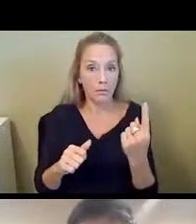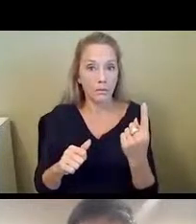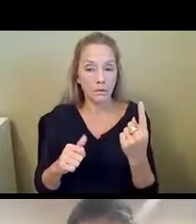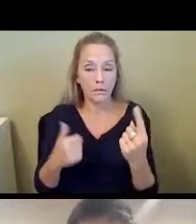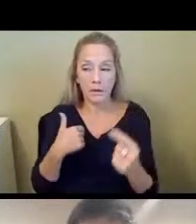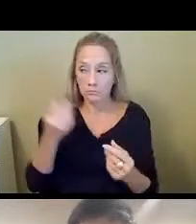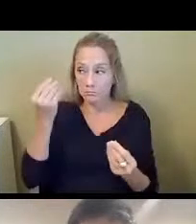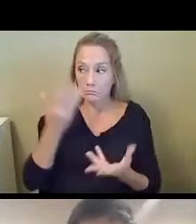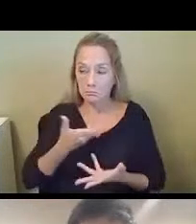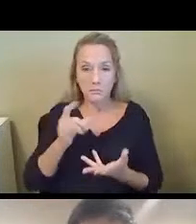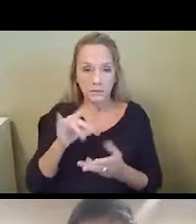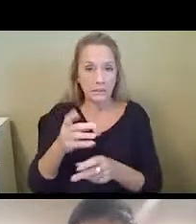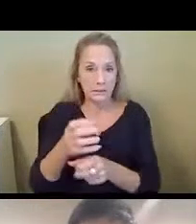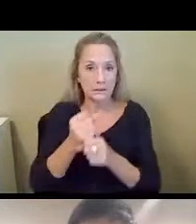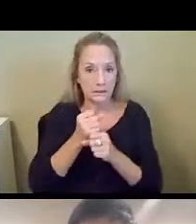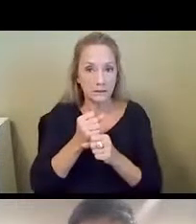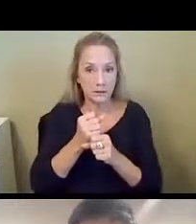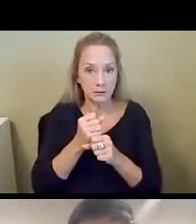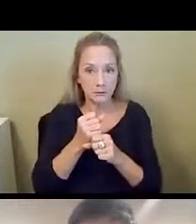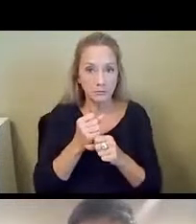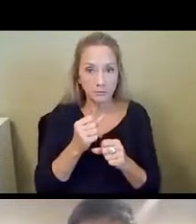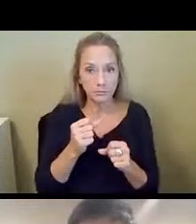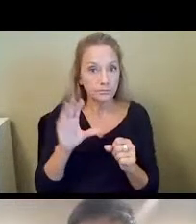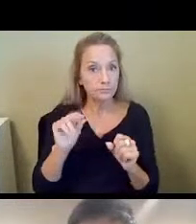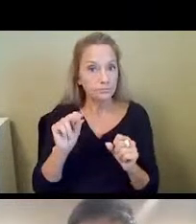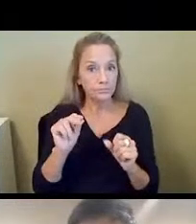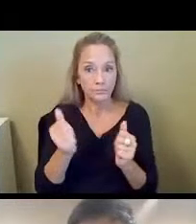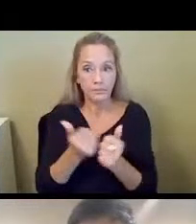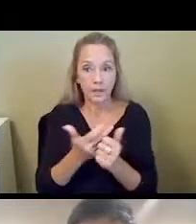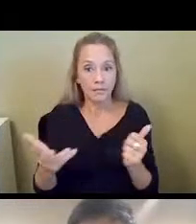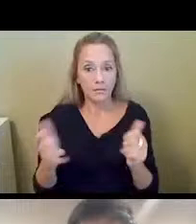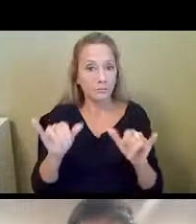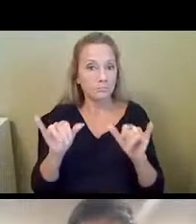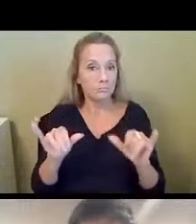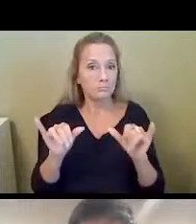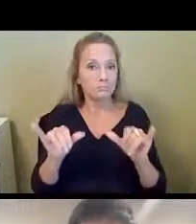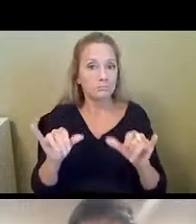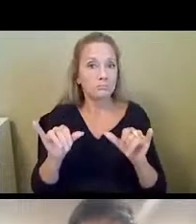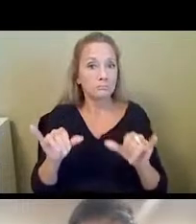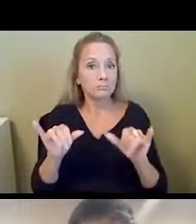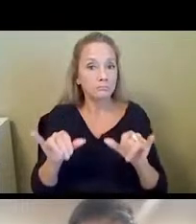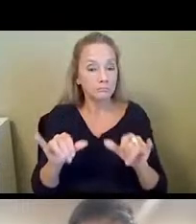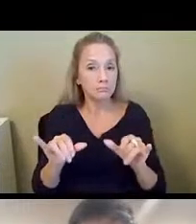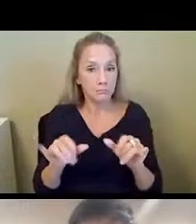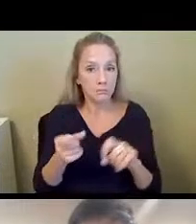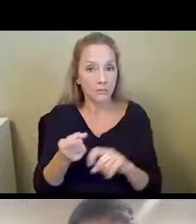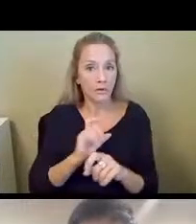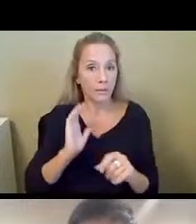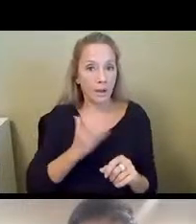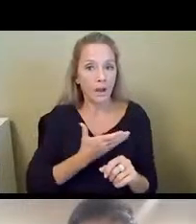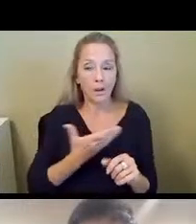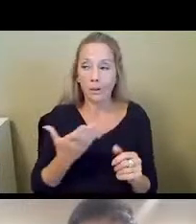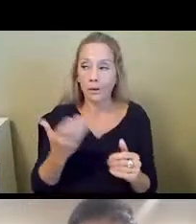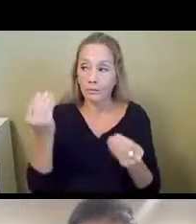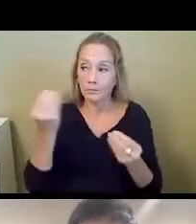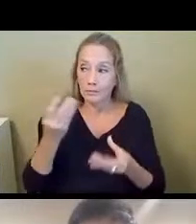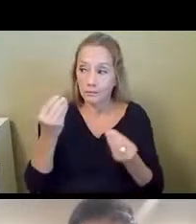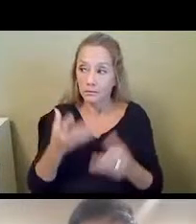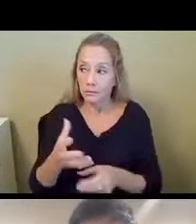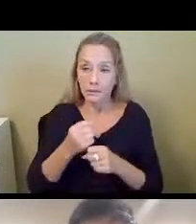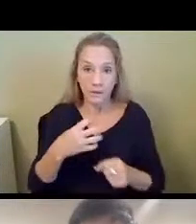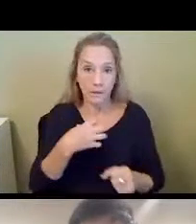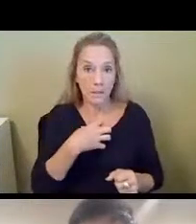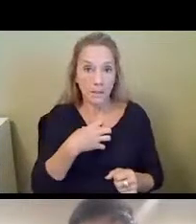on that, but no, everything's pretty much holding steady for us on that from our complaint side of the house for the